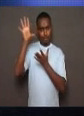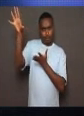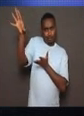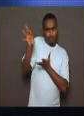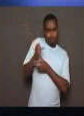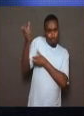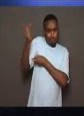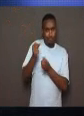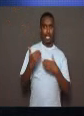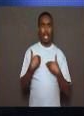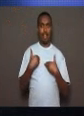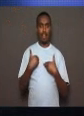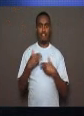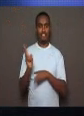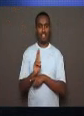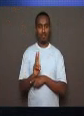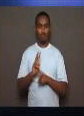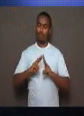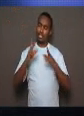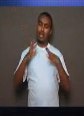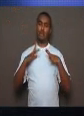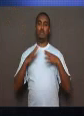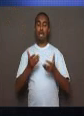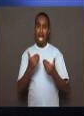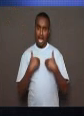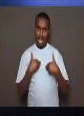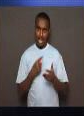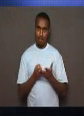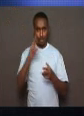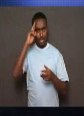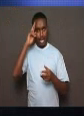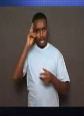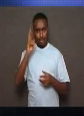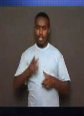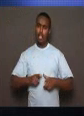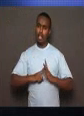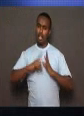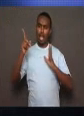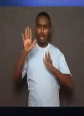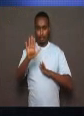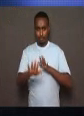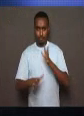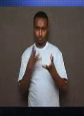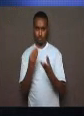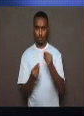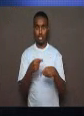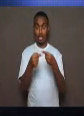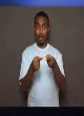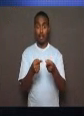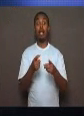exciting. The film is quite entertaining because it moves along at a very good pace.